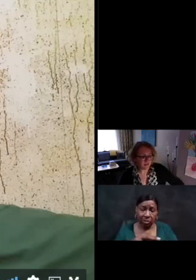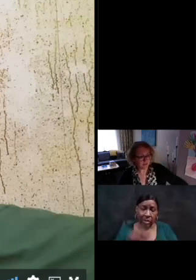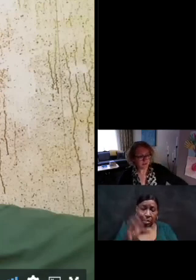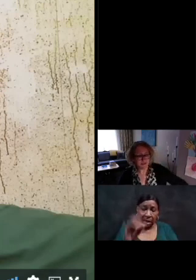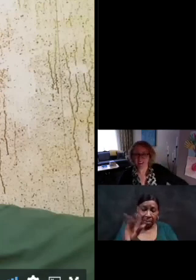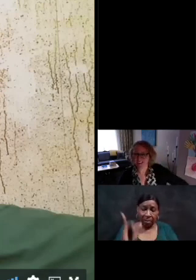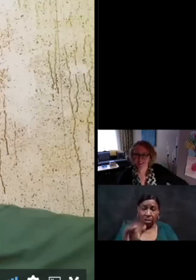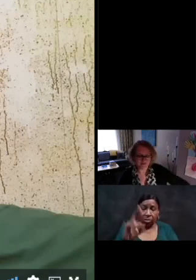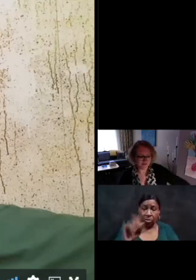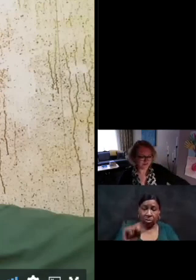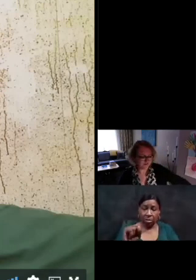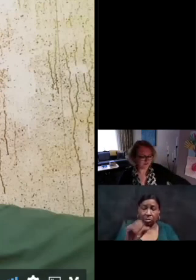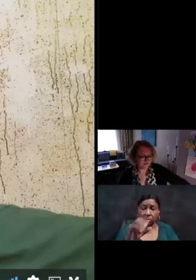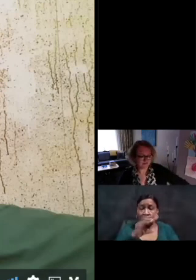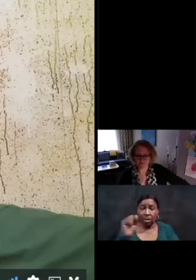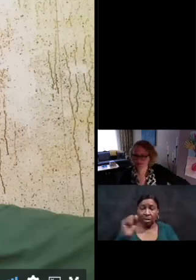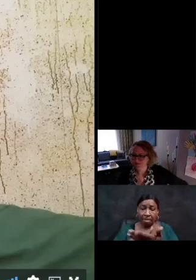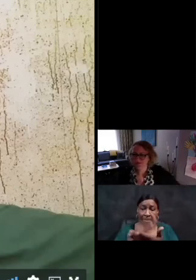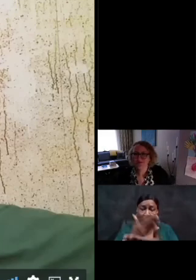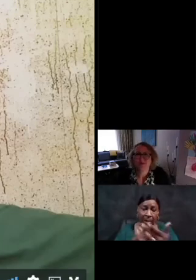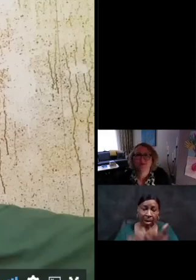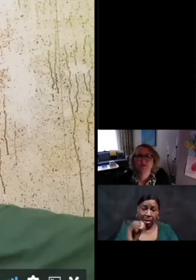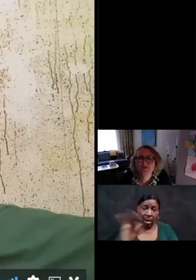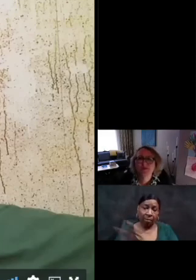of. Thanks.